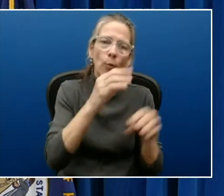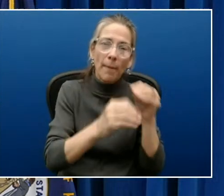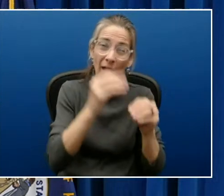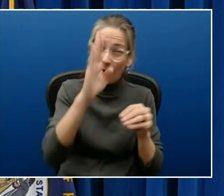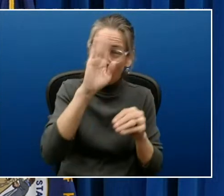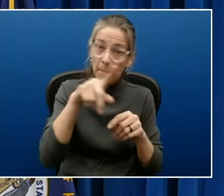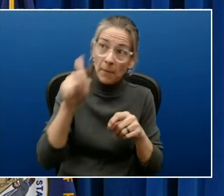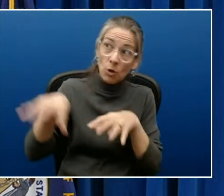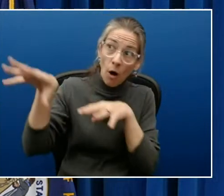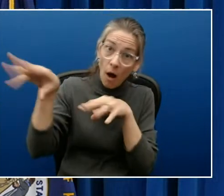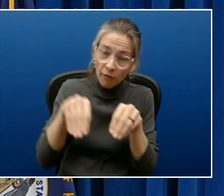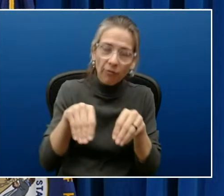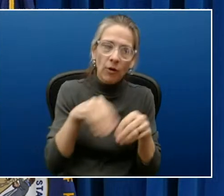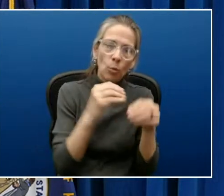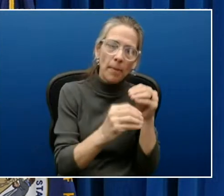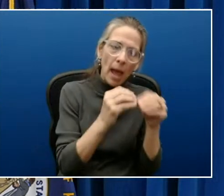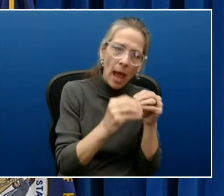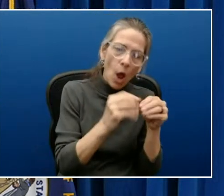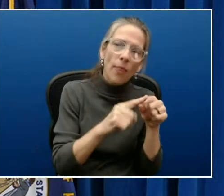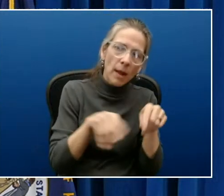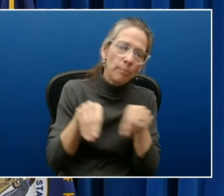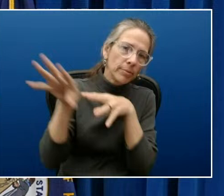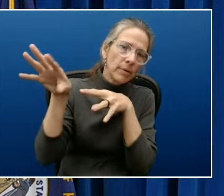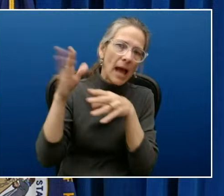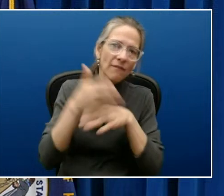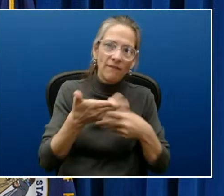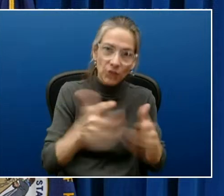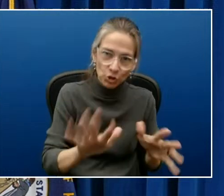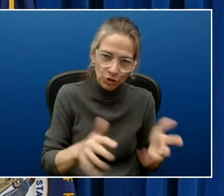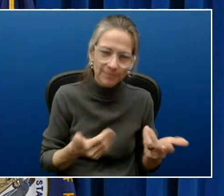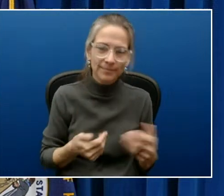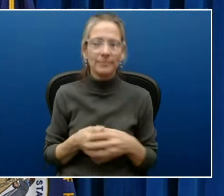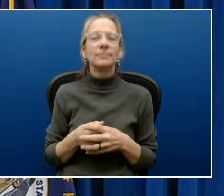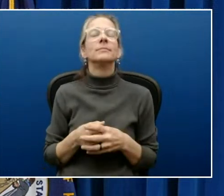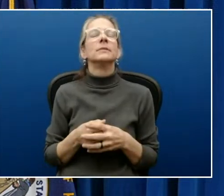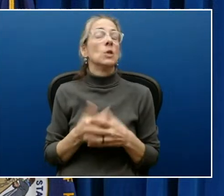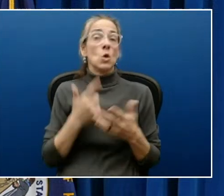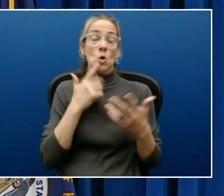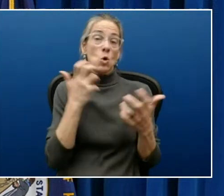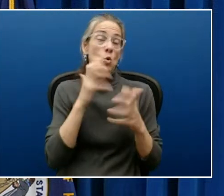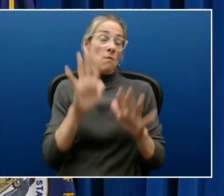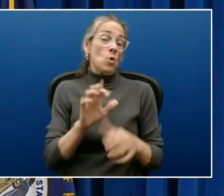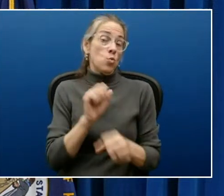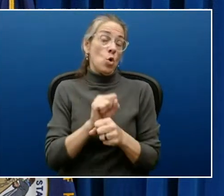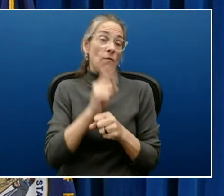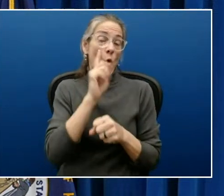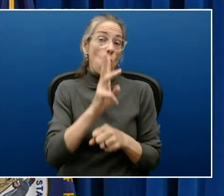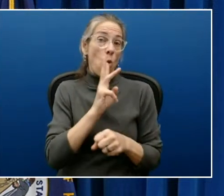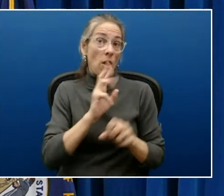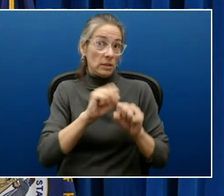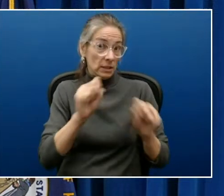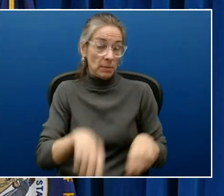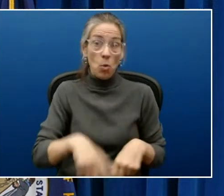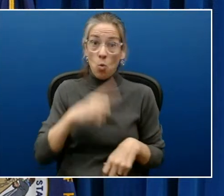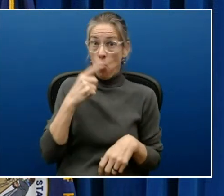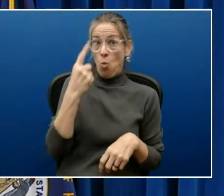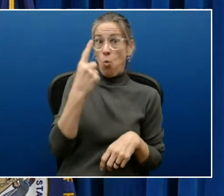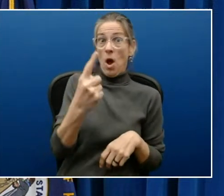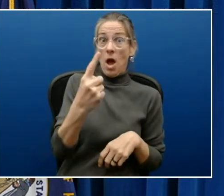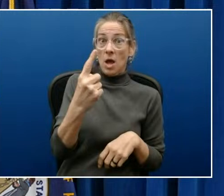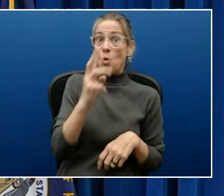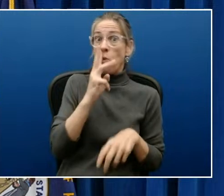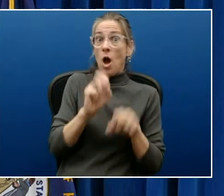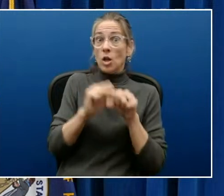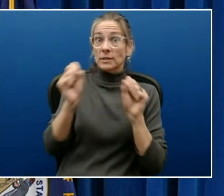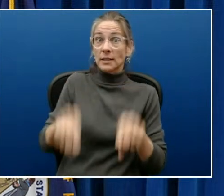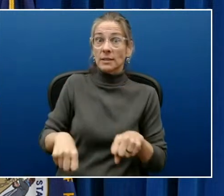do it safely, and then you turn it back on. Incredible work on our water systems. We only have 1 system in the entire state that's not